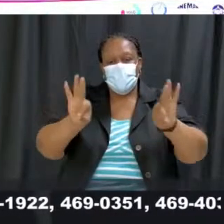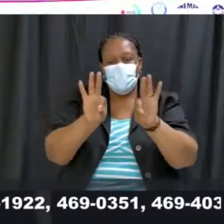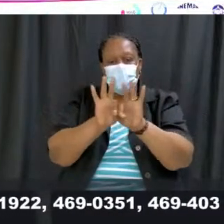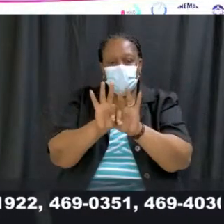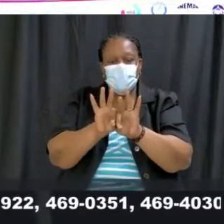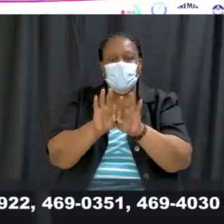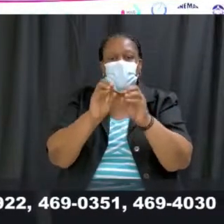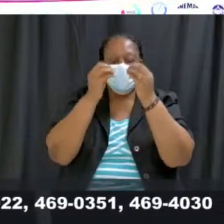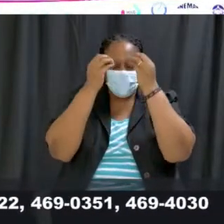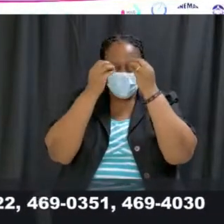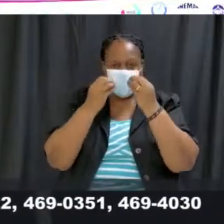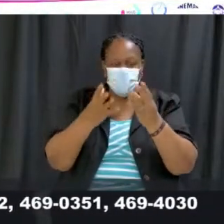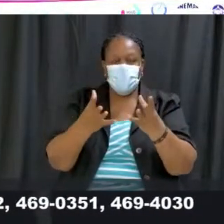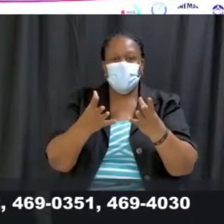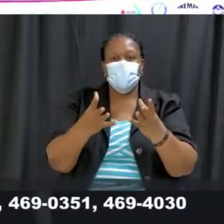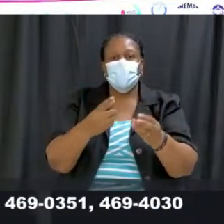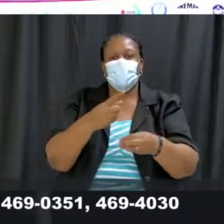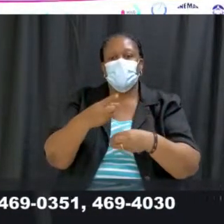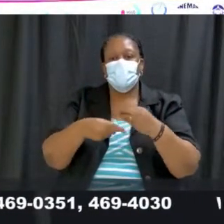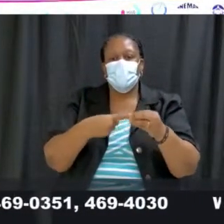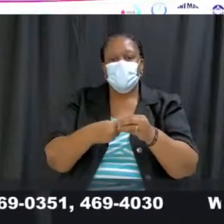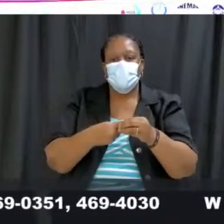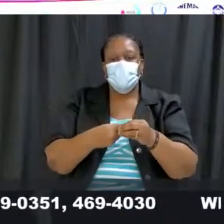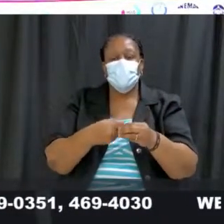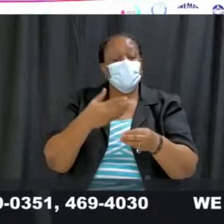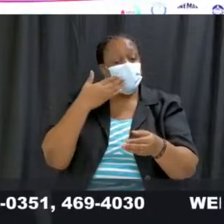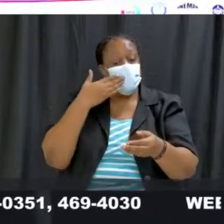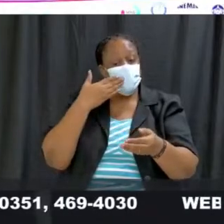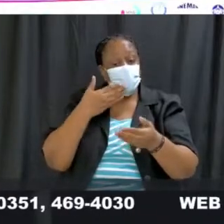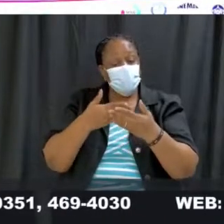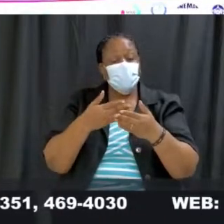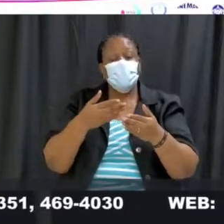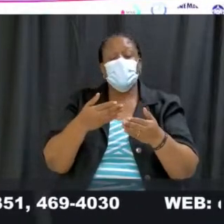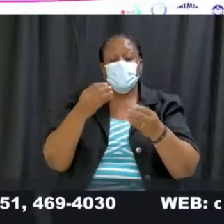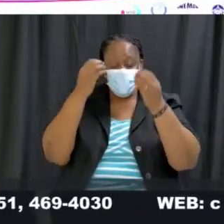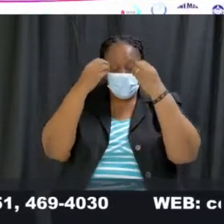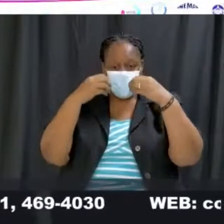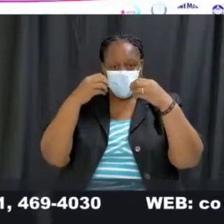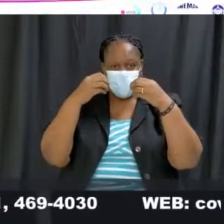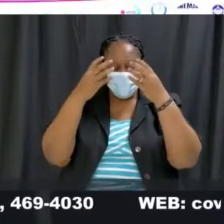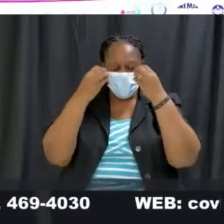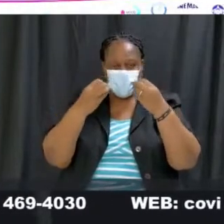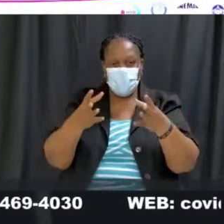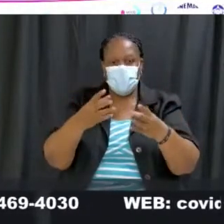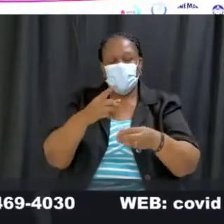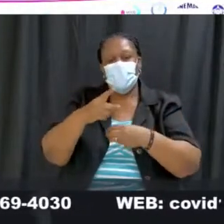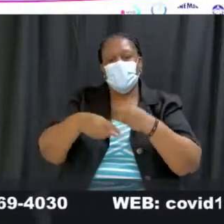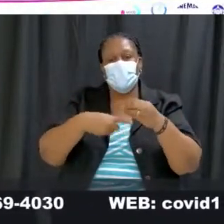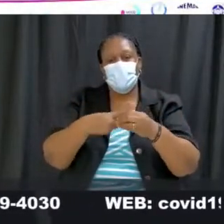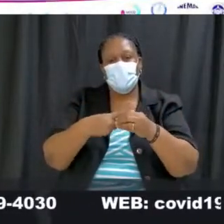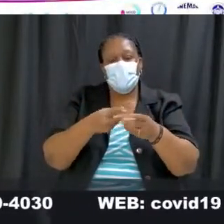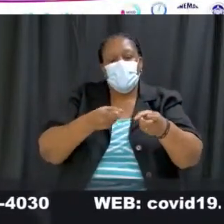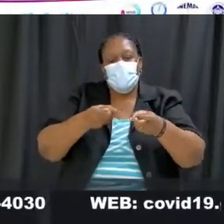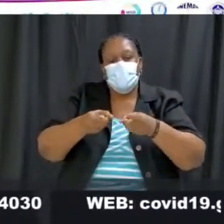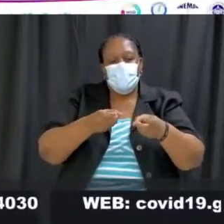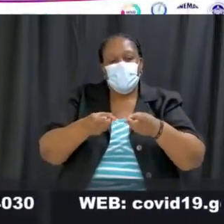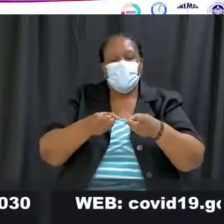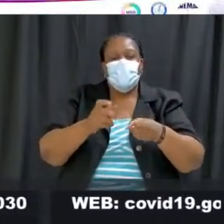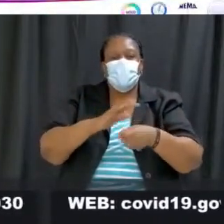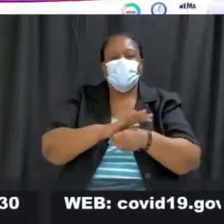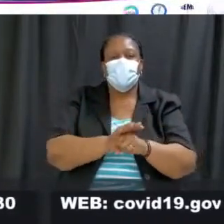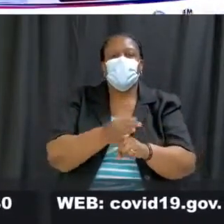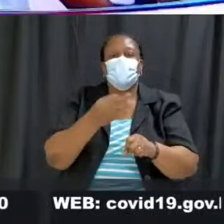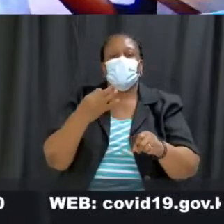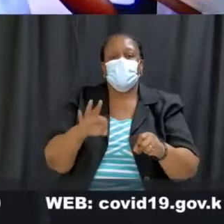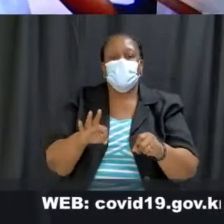respect to the management of and accurate information with respect to the management of the